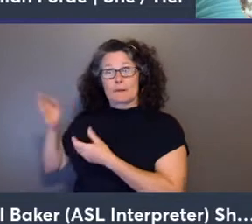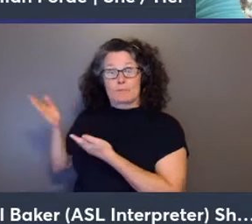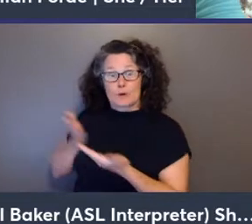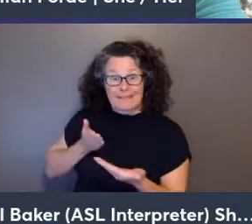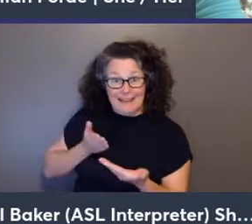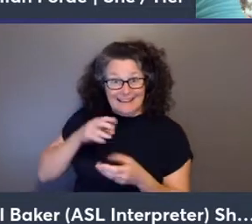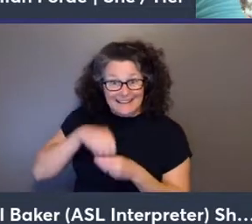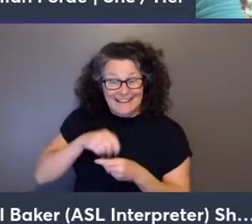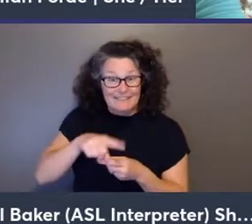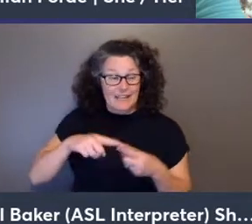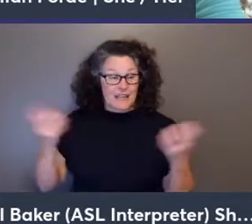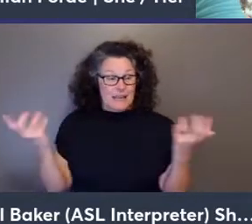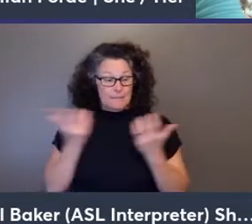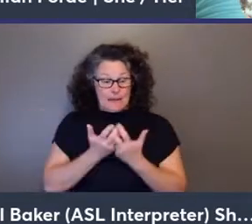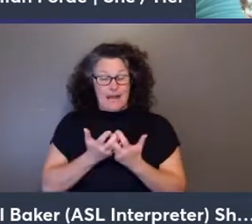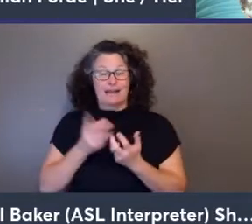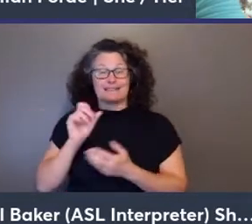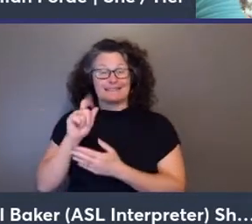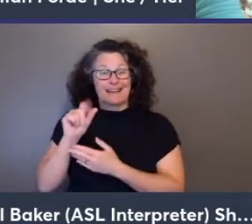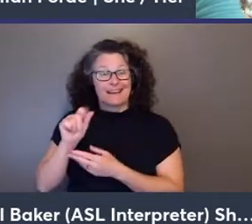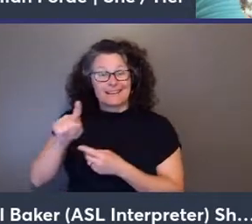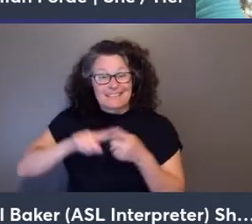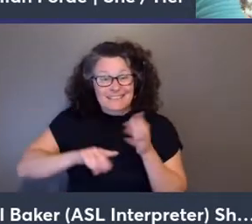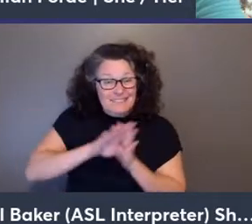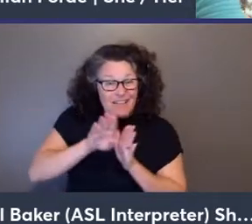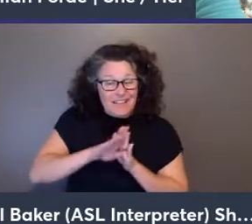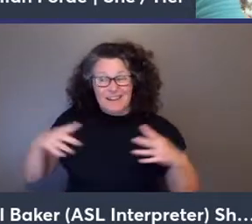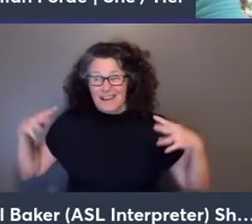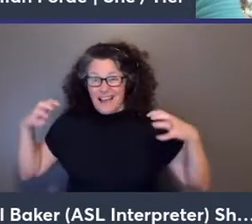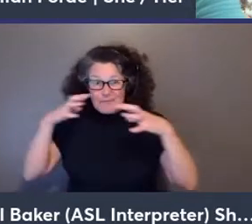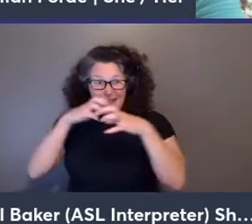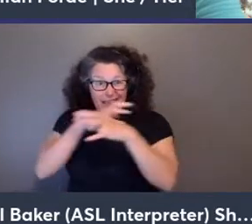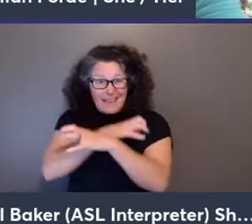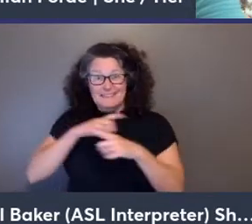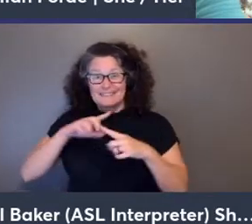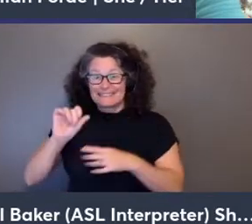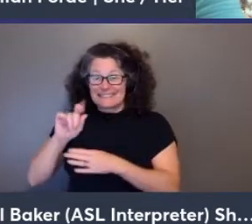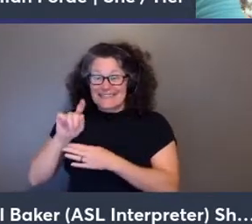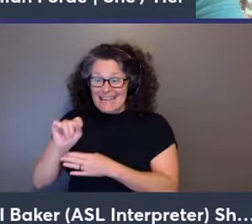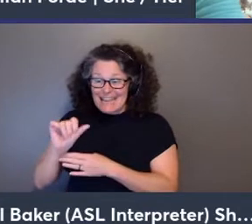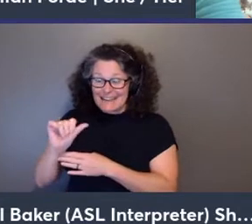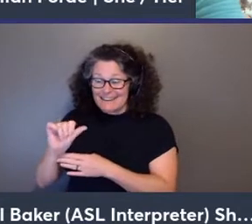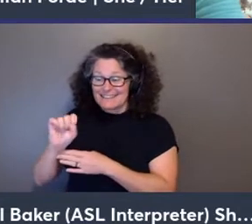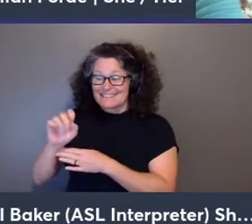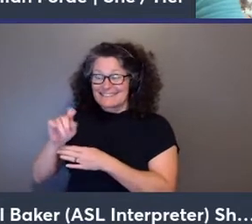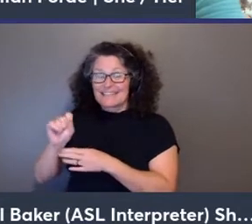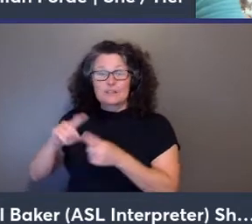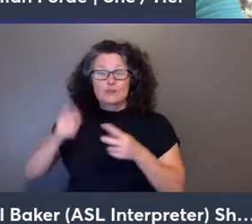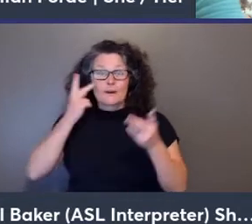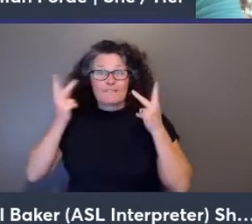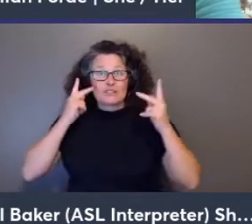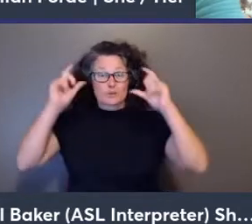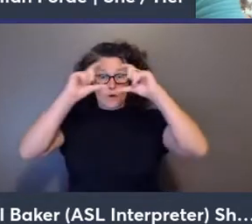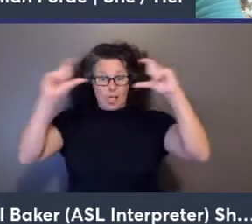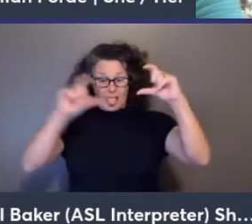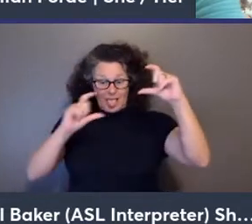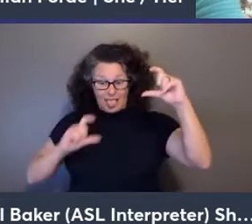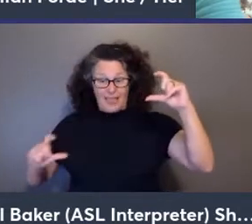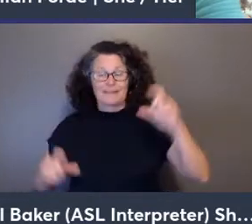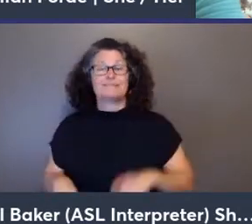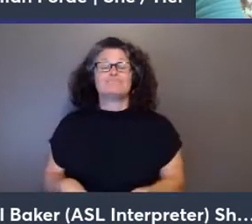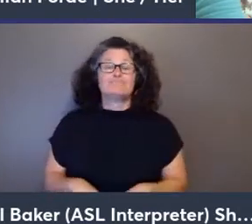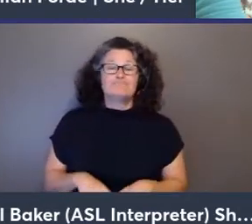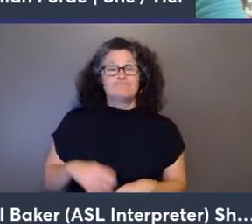data set all together, develop like those complicated data sets to build visual from. And then a lot of